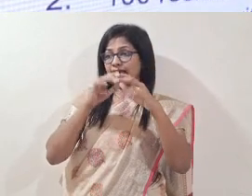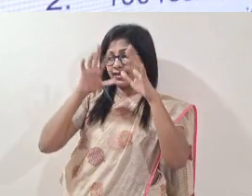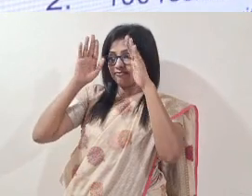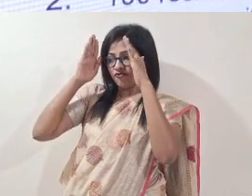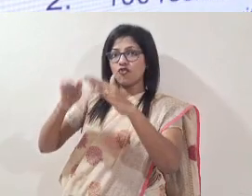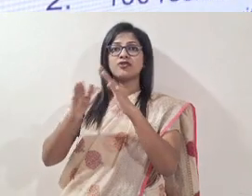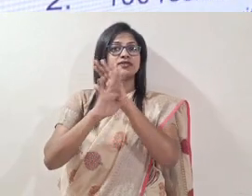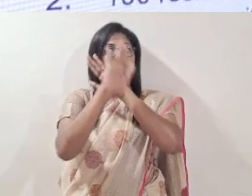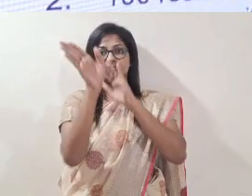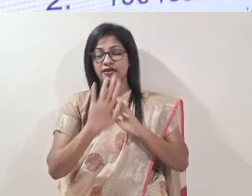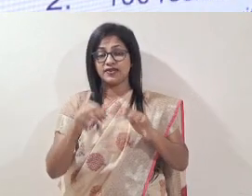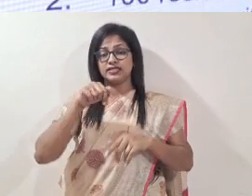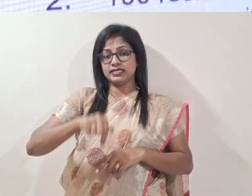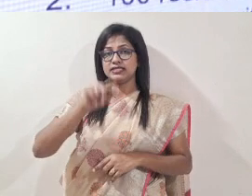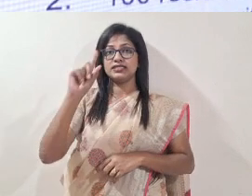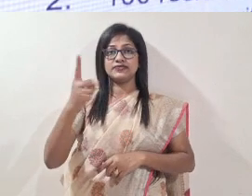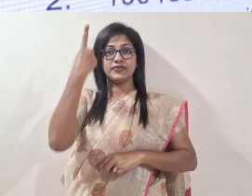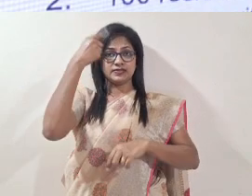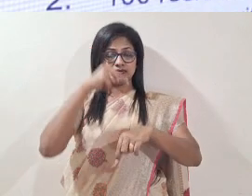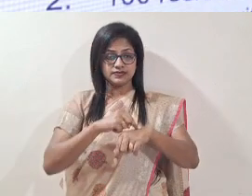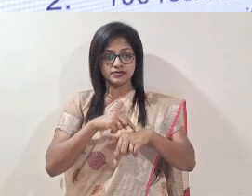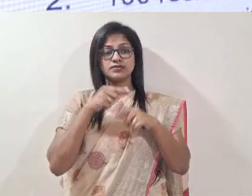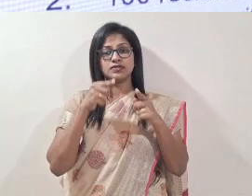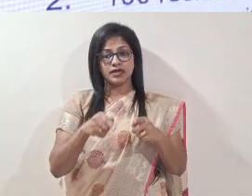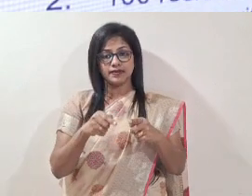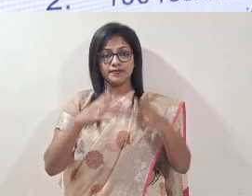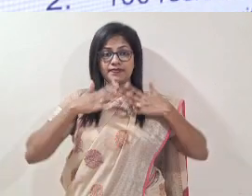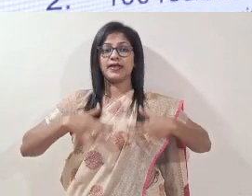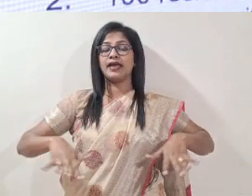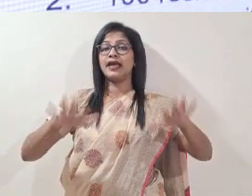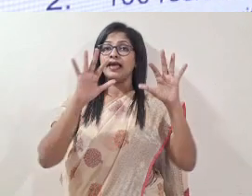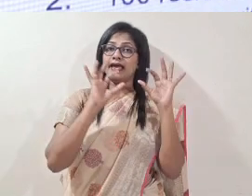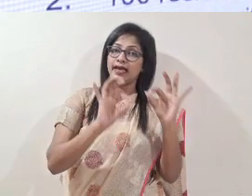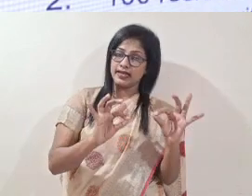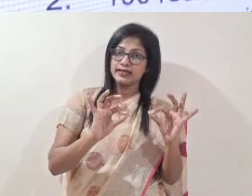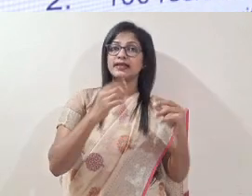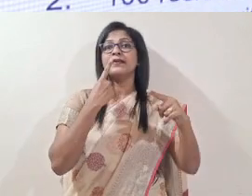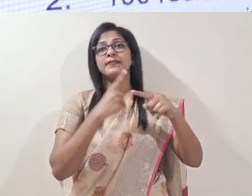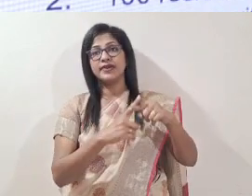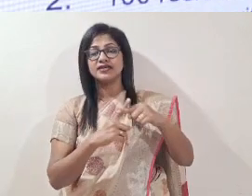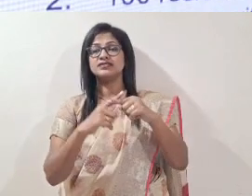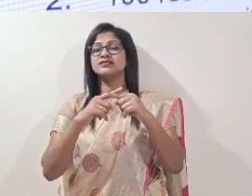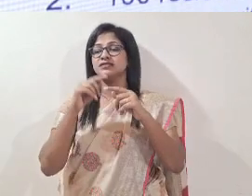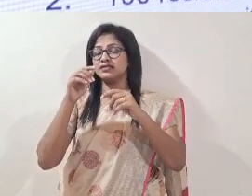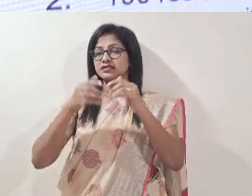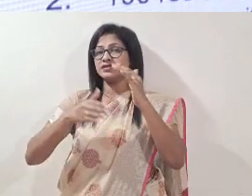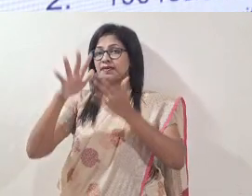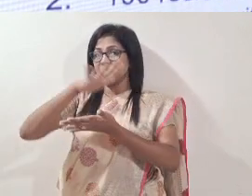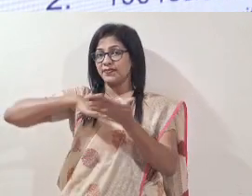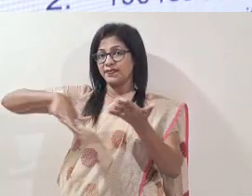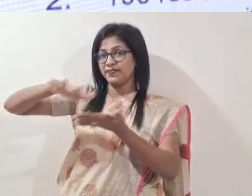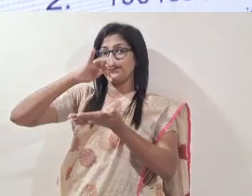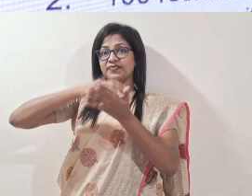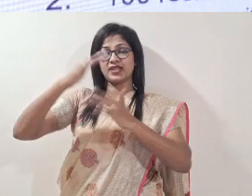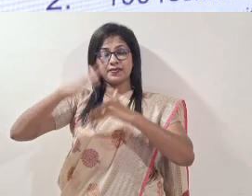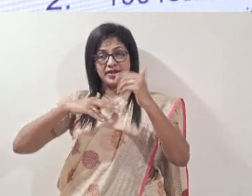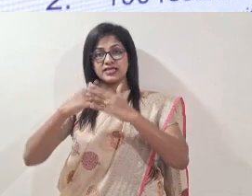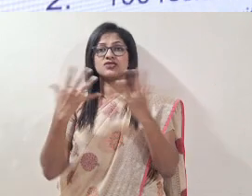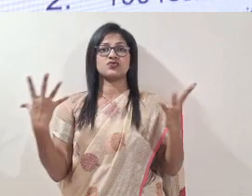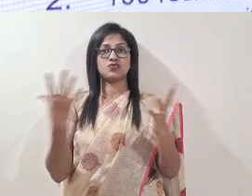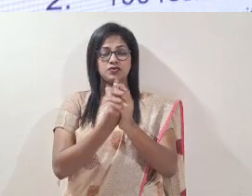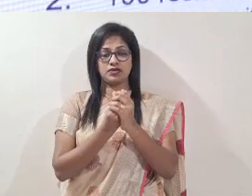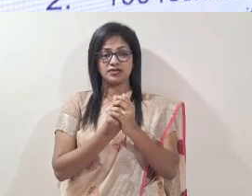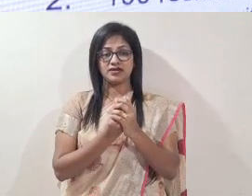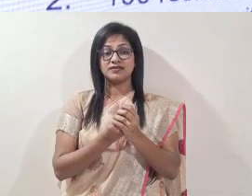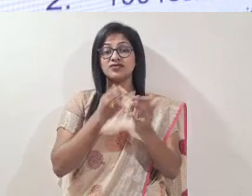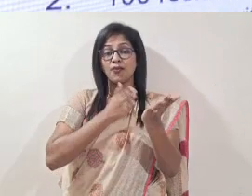theme before. So this is the first time we are going to look a health and infrastructure together. So the